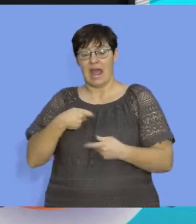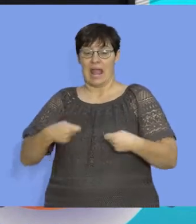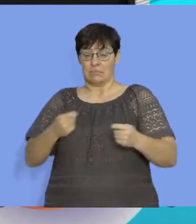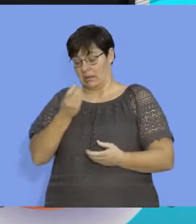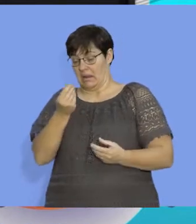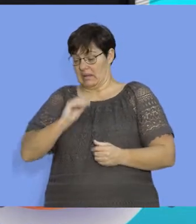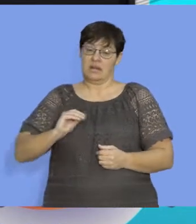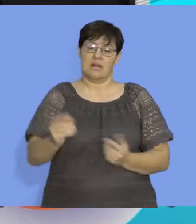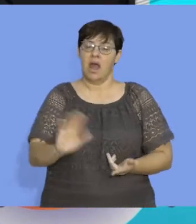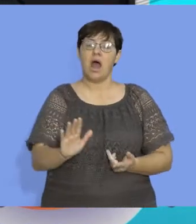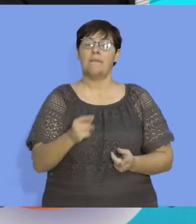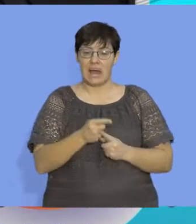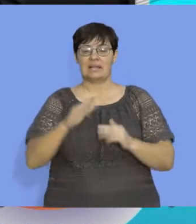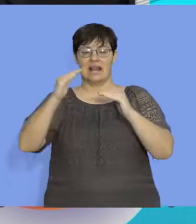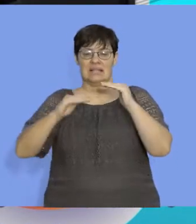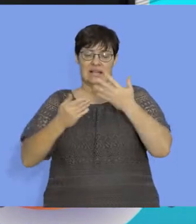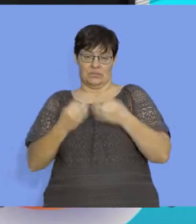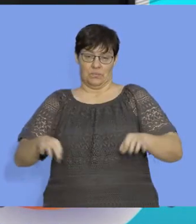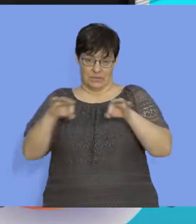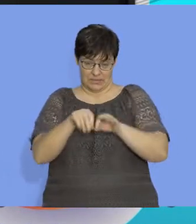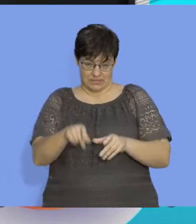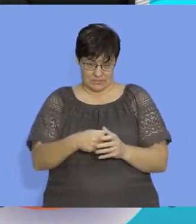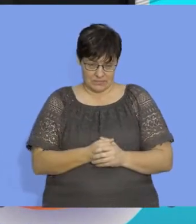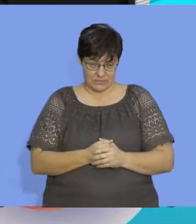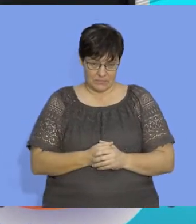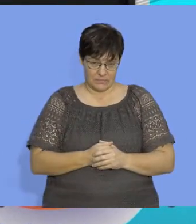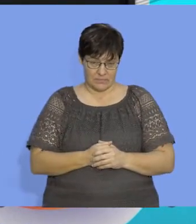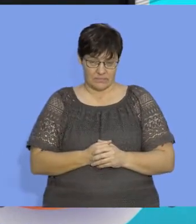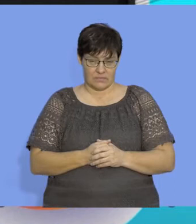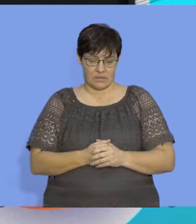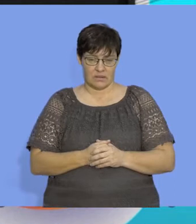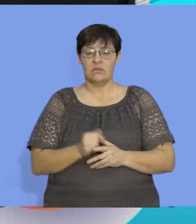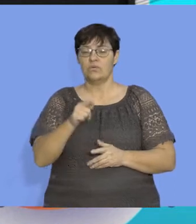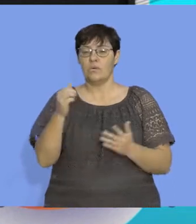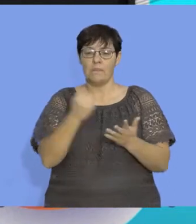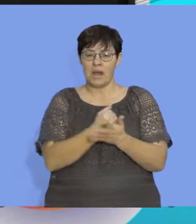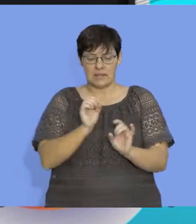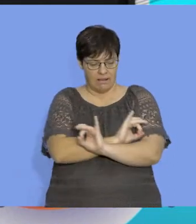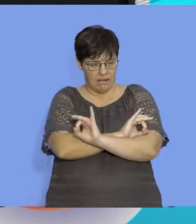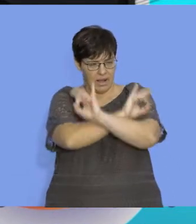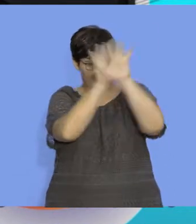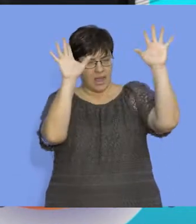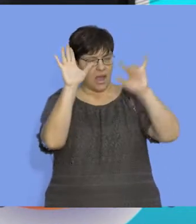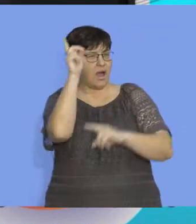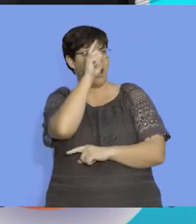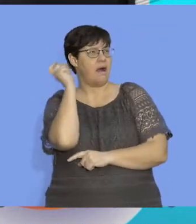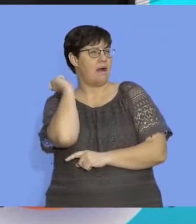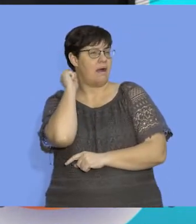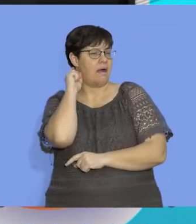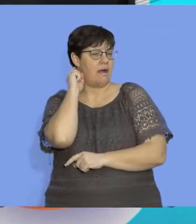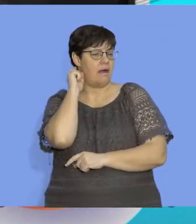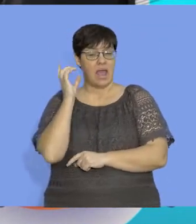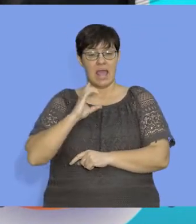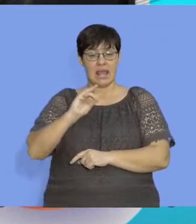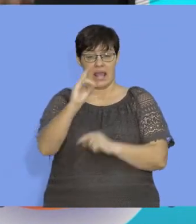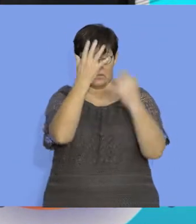Okay, so clearly now you should have this mindset that a cash budget deals